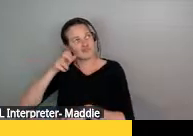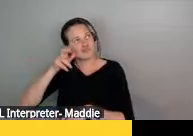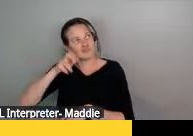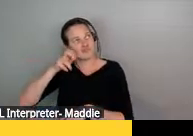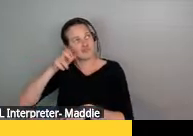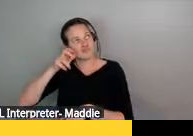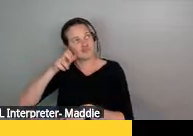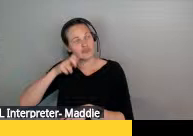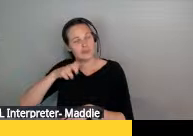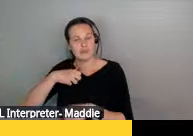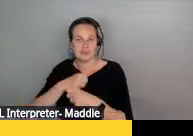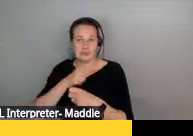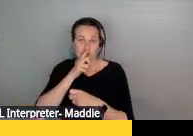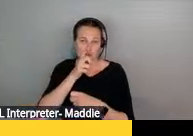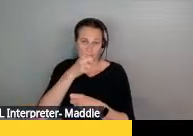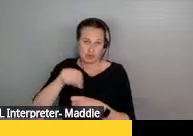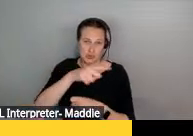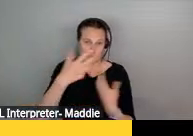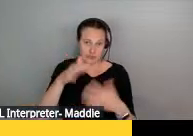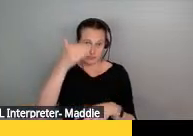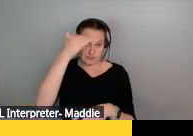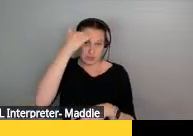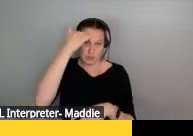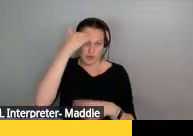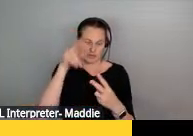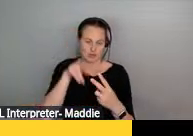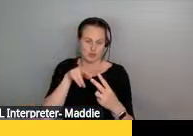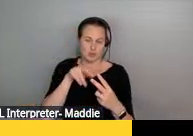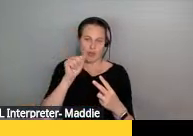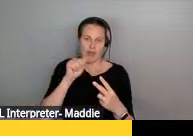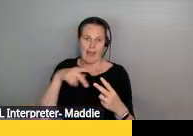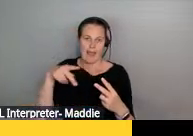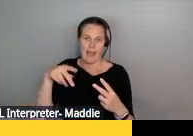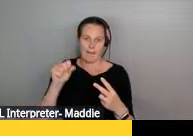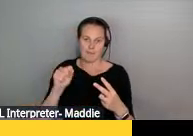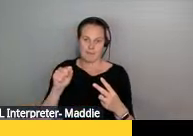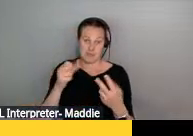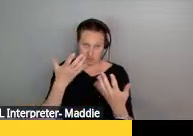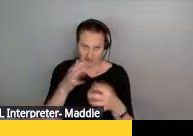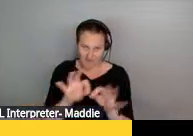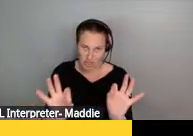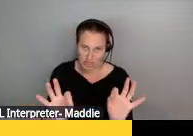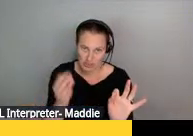sure that you guys were aware of those two apps, which are completely free.